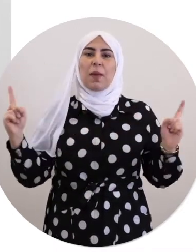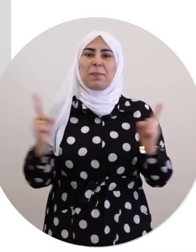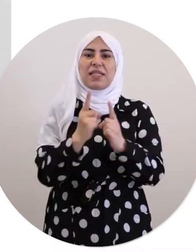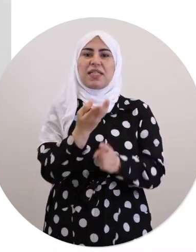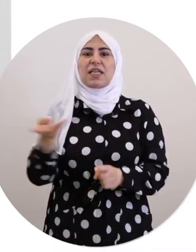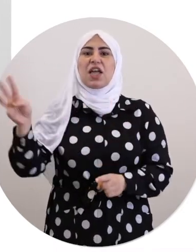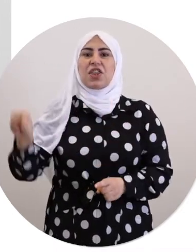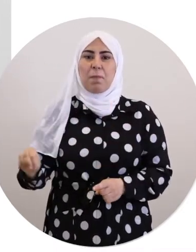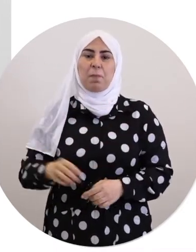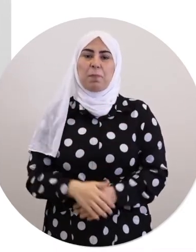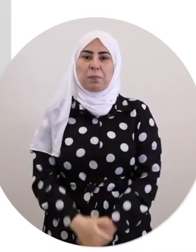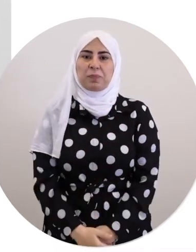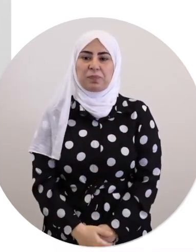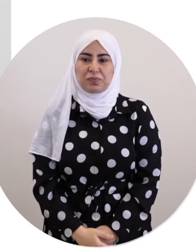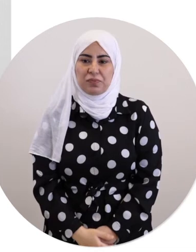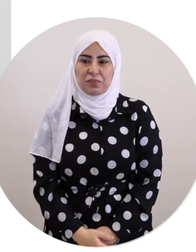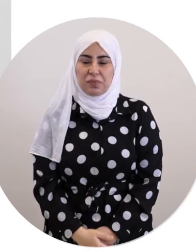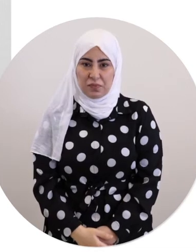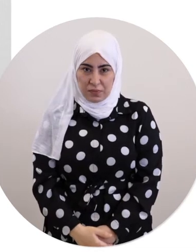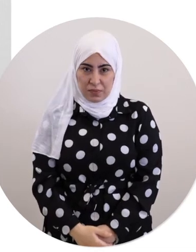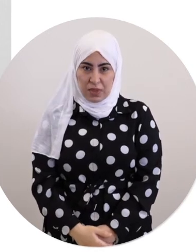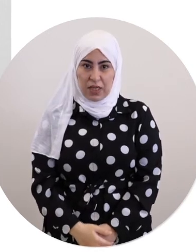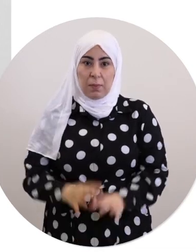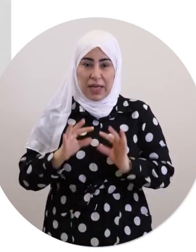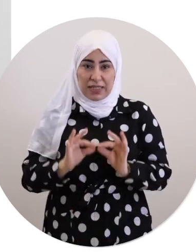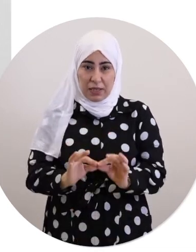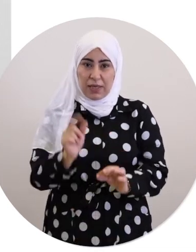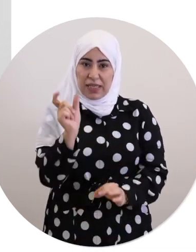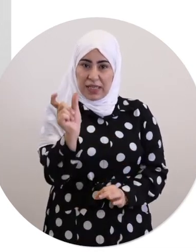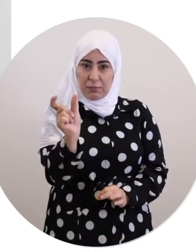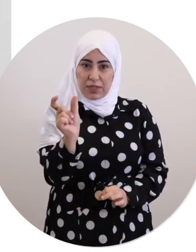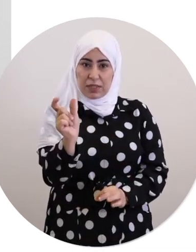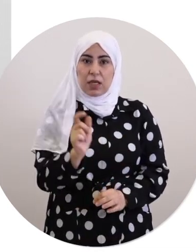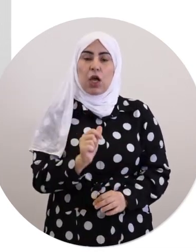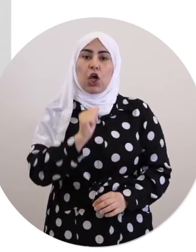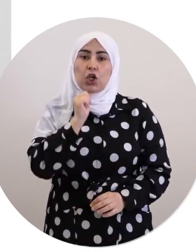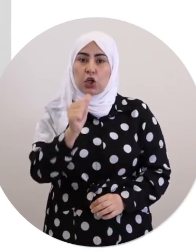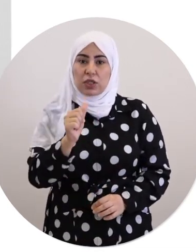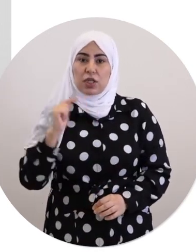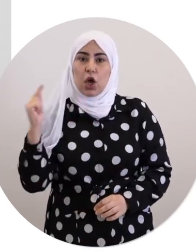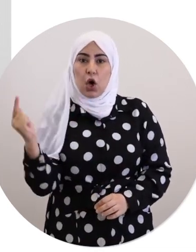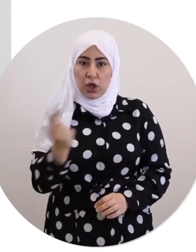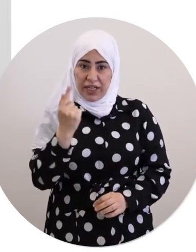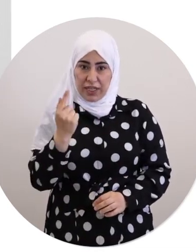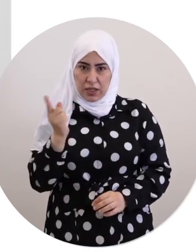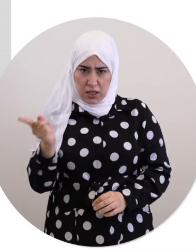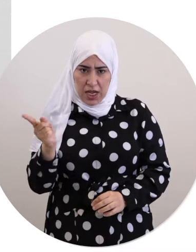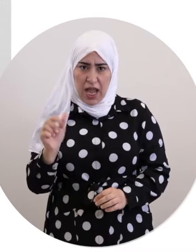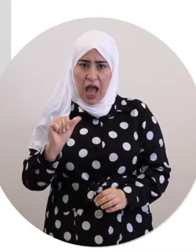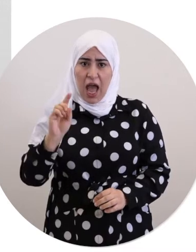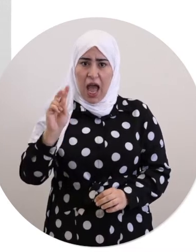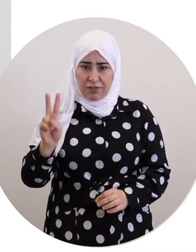his fans. Now we're going to use not only, which is the adverb, not only did, because there is